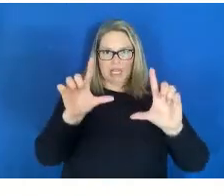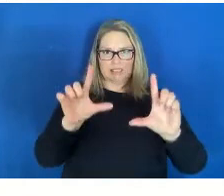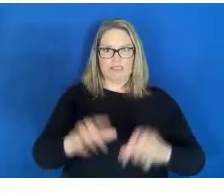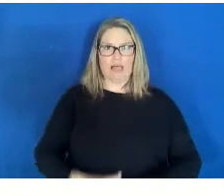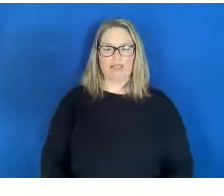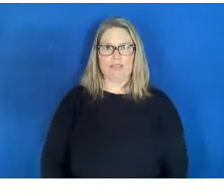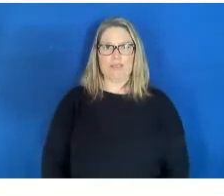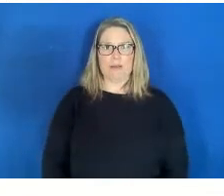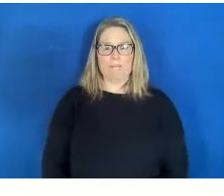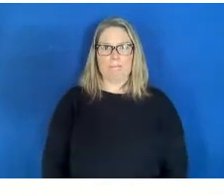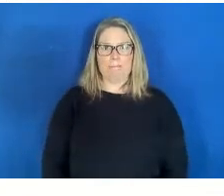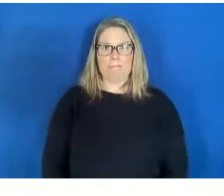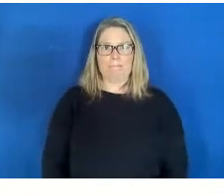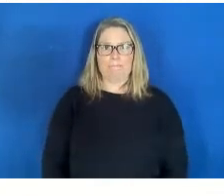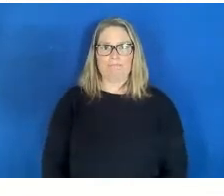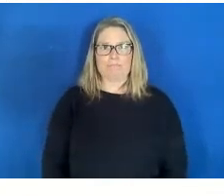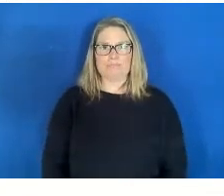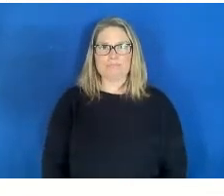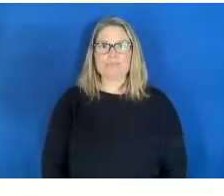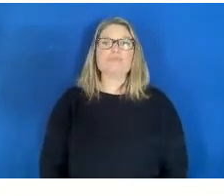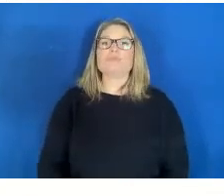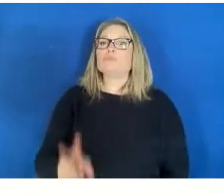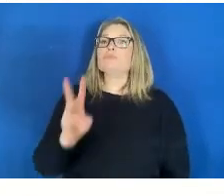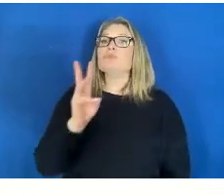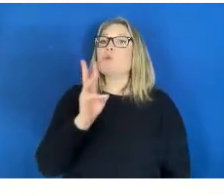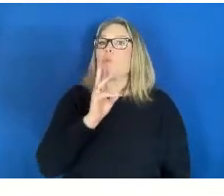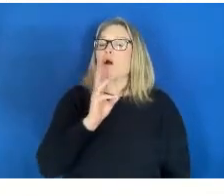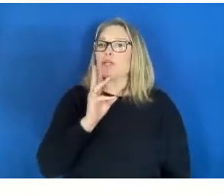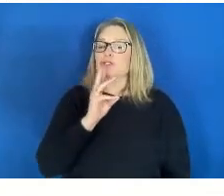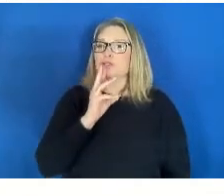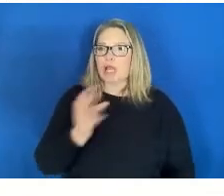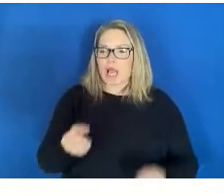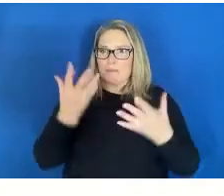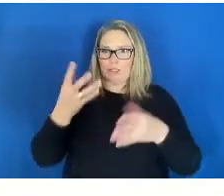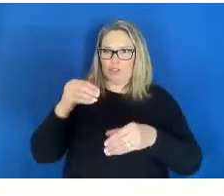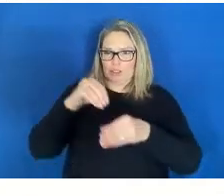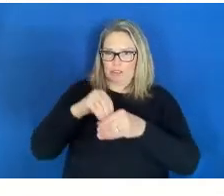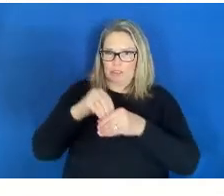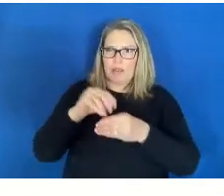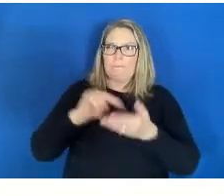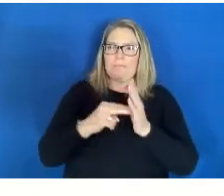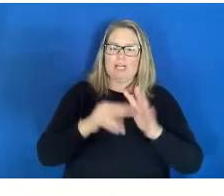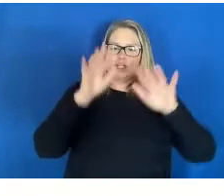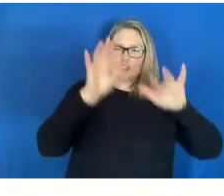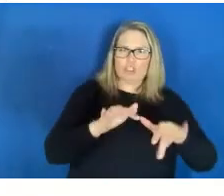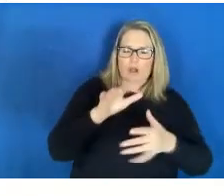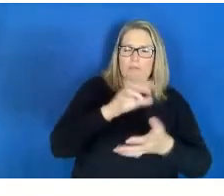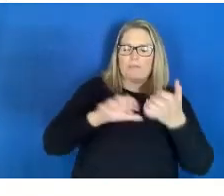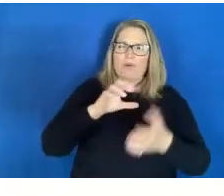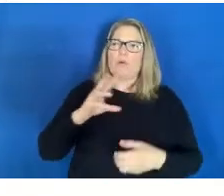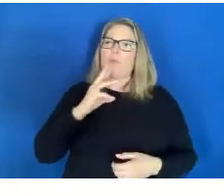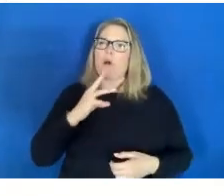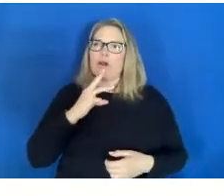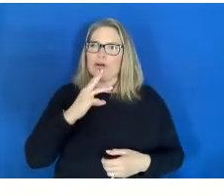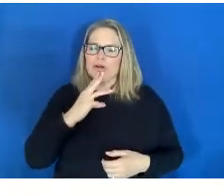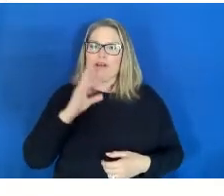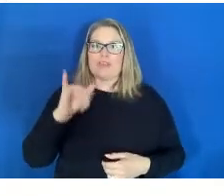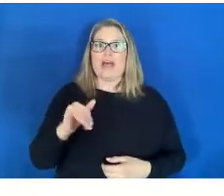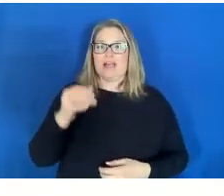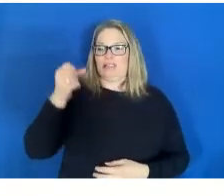The amount of water contained in the snowpack, which is snow water equivalent, also increases from south to